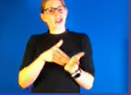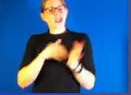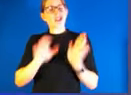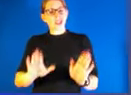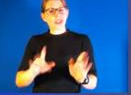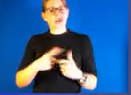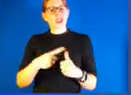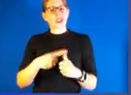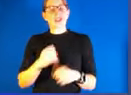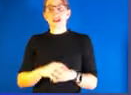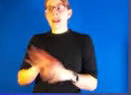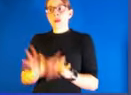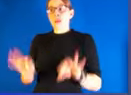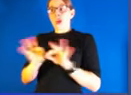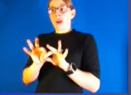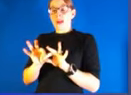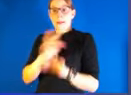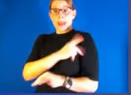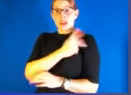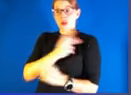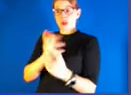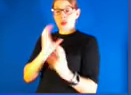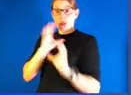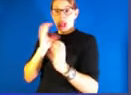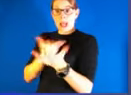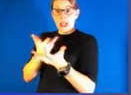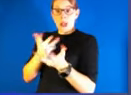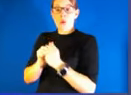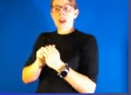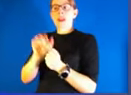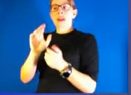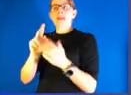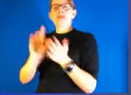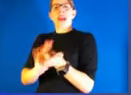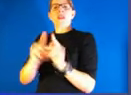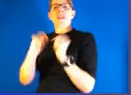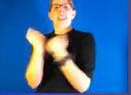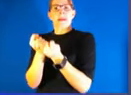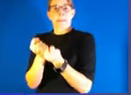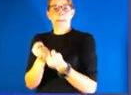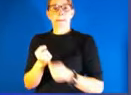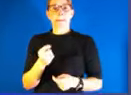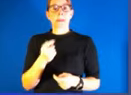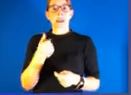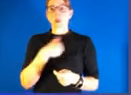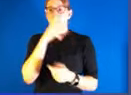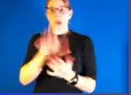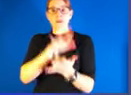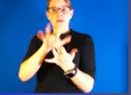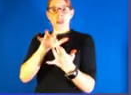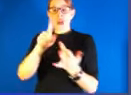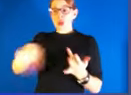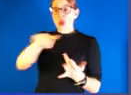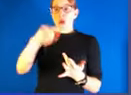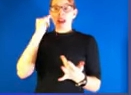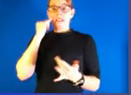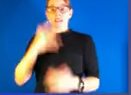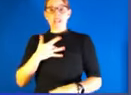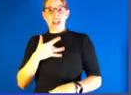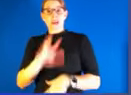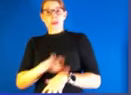patients are communicating with their medical teams. We will reach out to you if we feel like you have an appointment